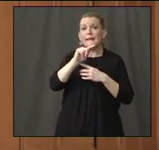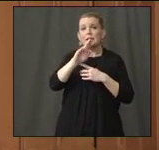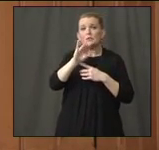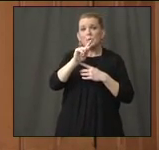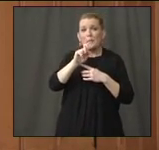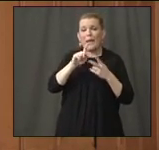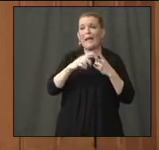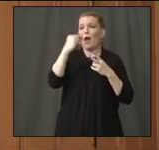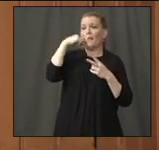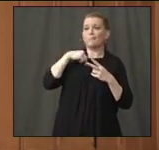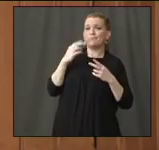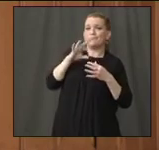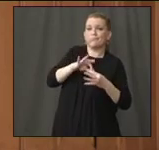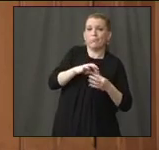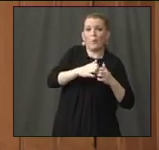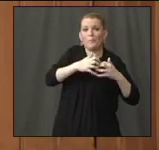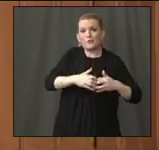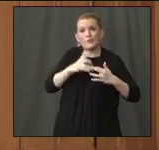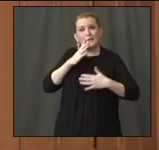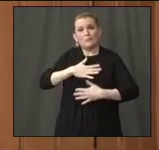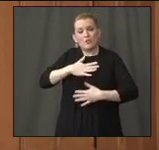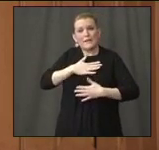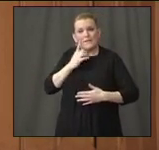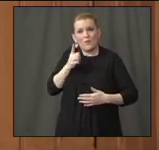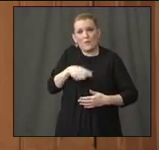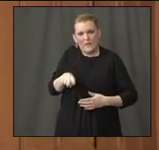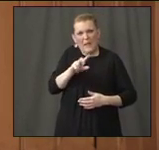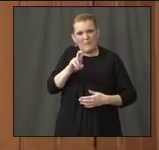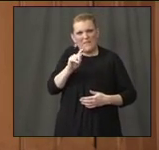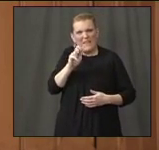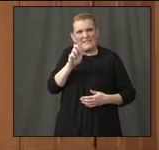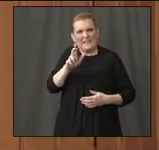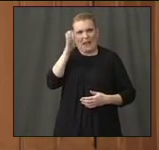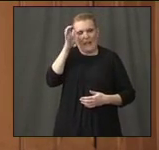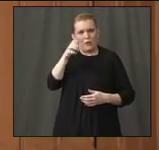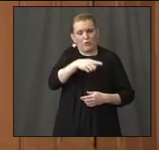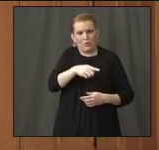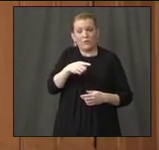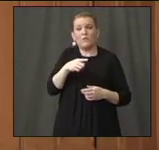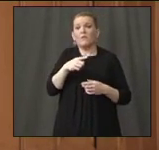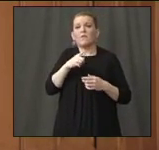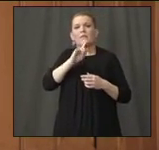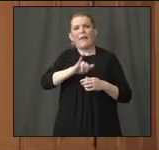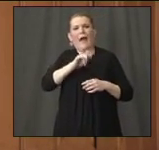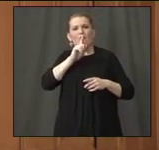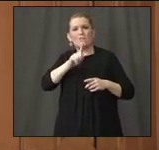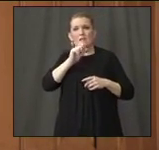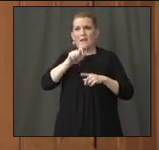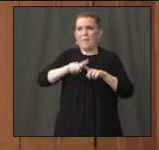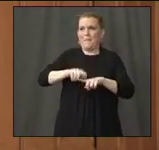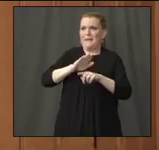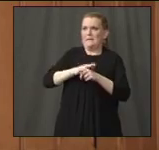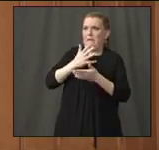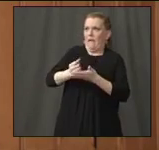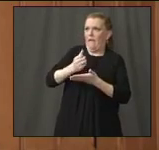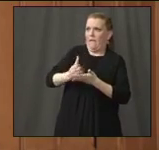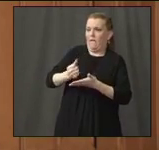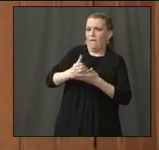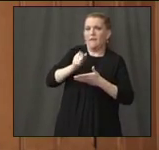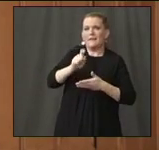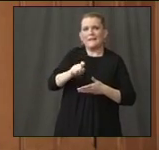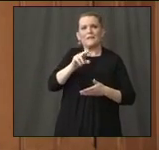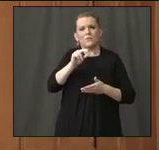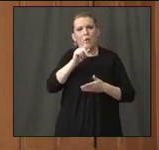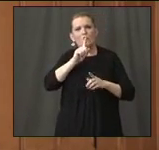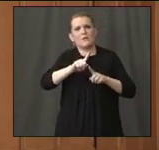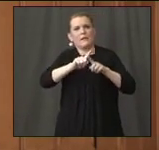patient. So we have more than ample supply. In fact, as we sit here right now, less than half of the ventilators in the state of Connecticut are being used.